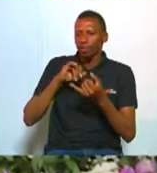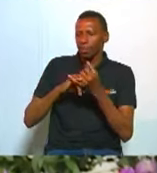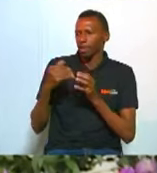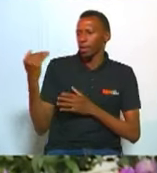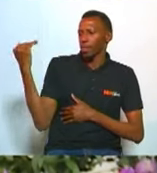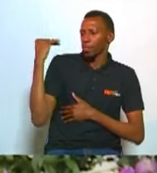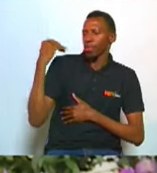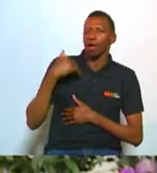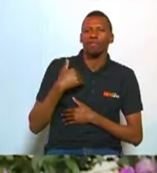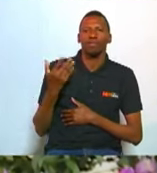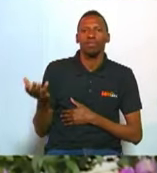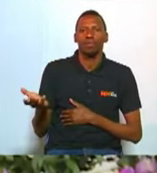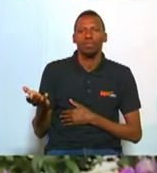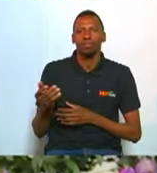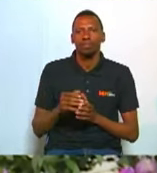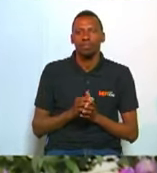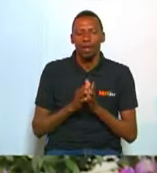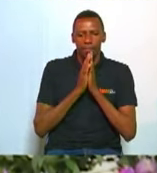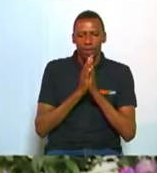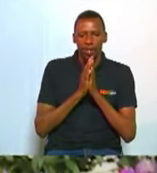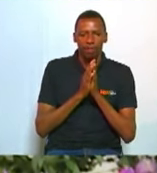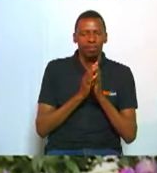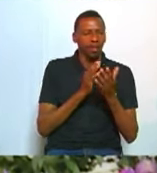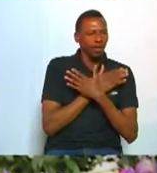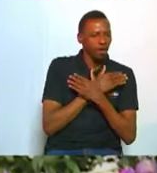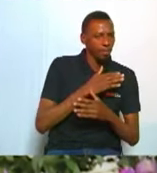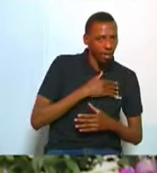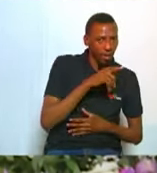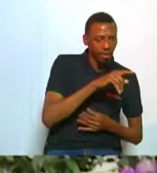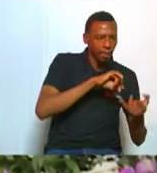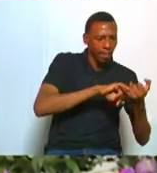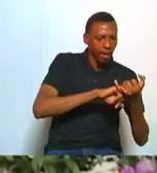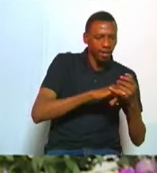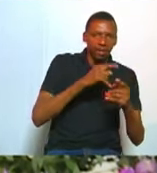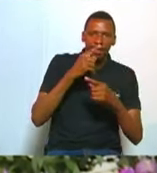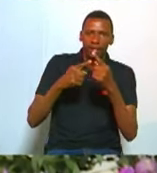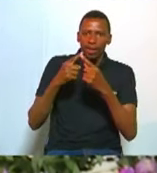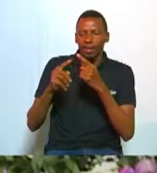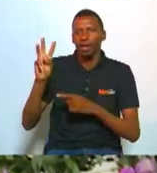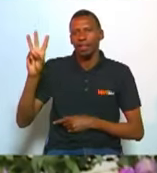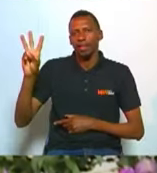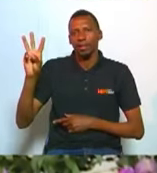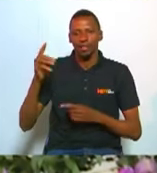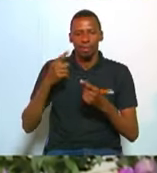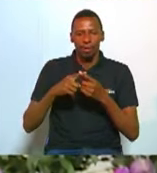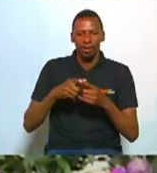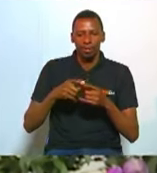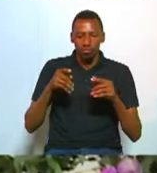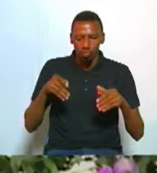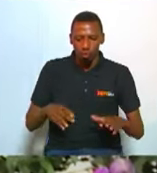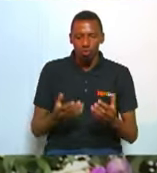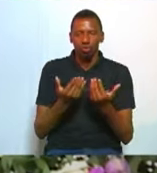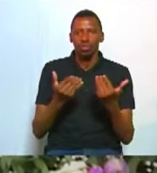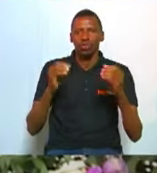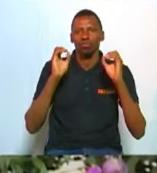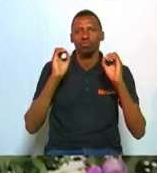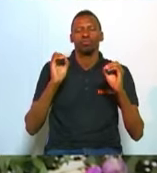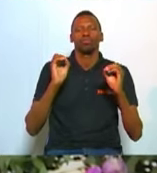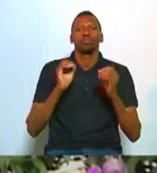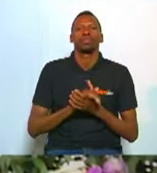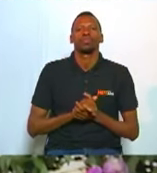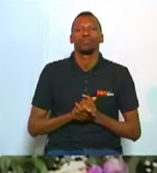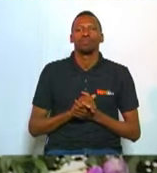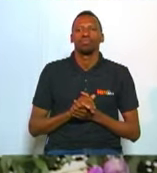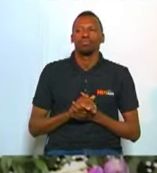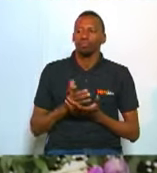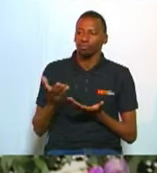3 years with no children. Pastor Christian, you are welcome to pray